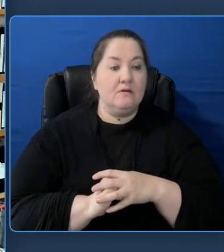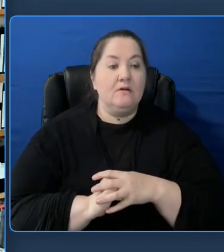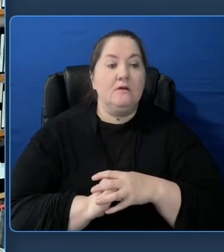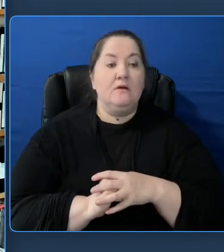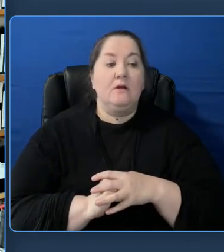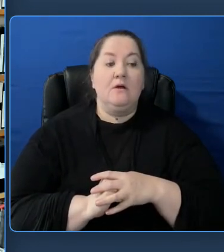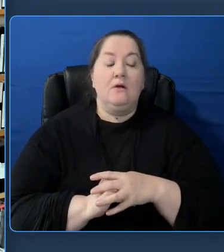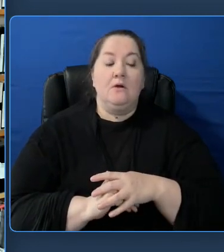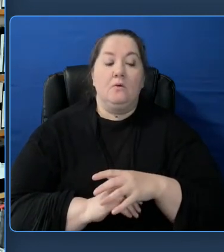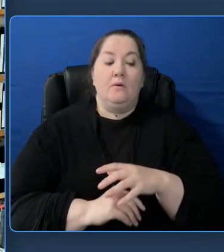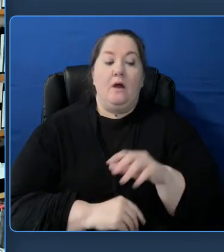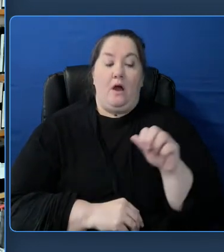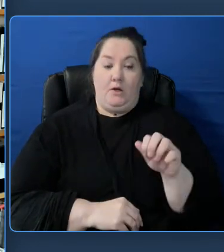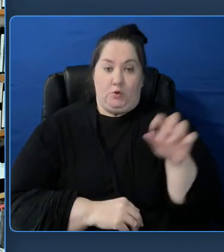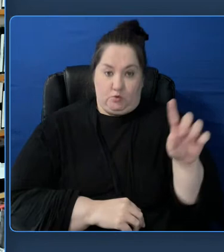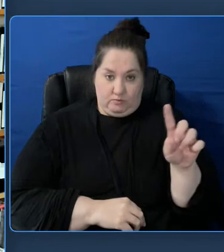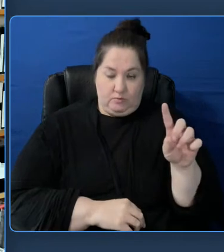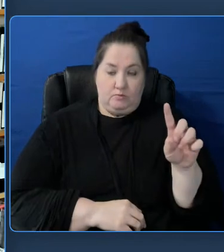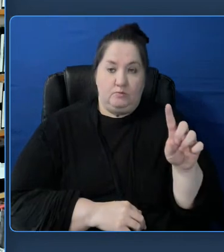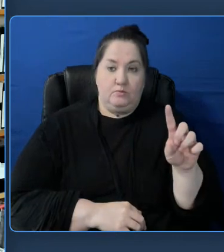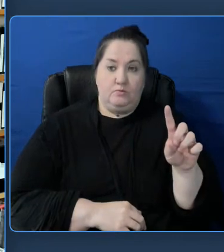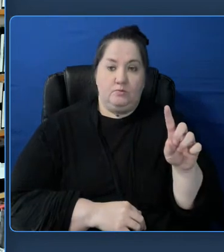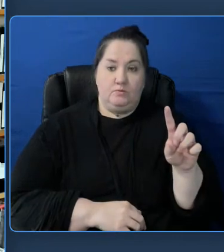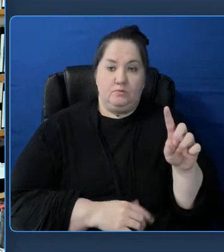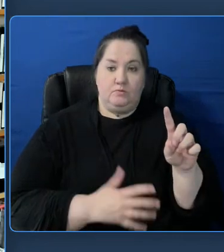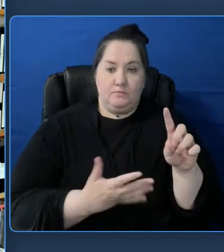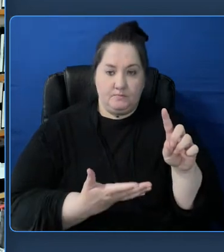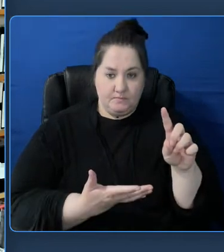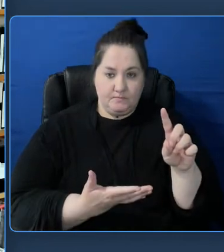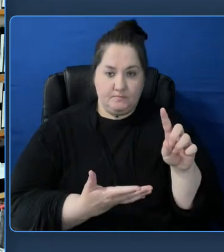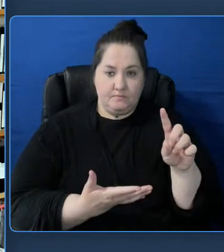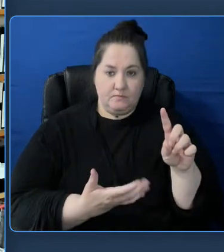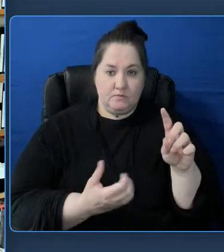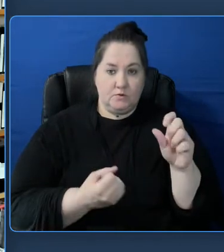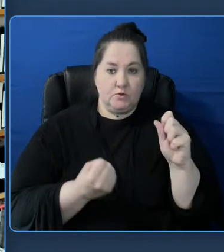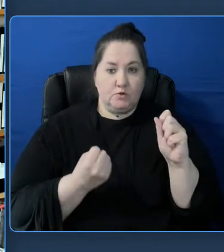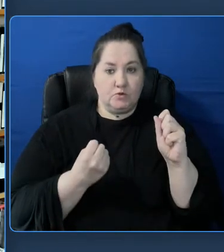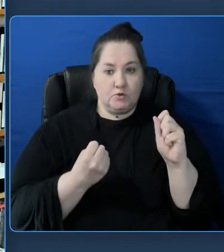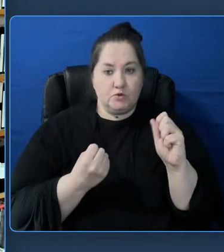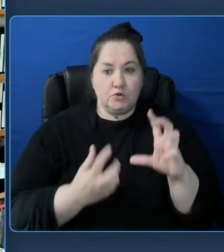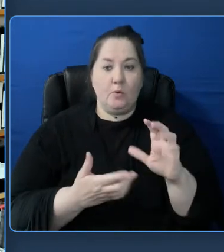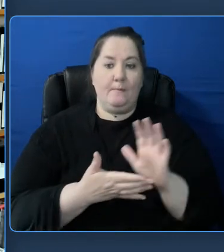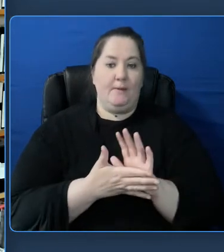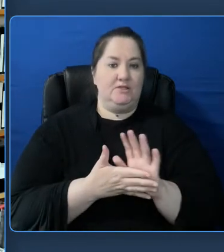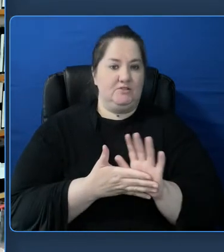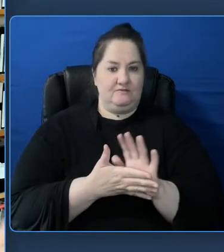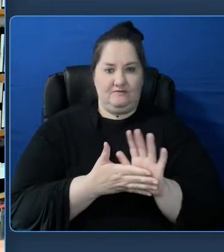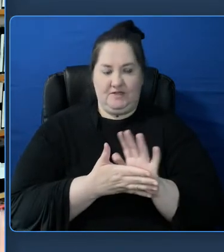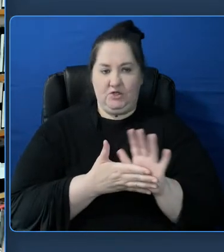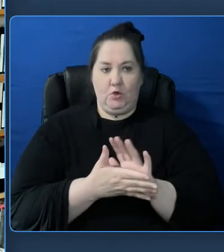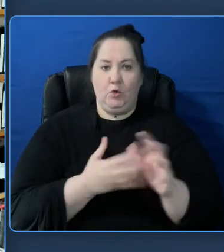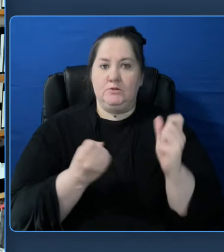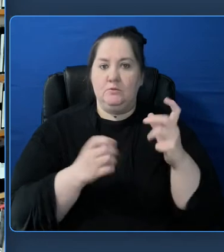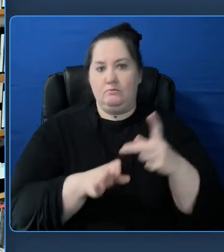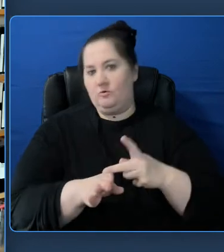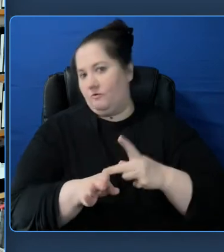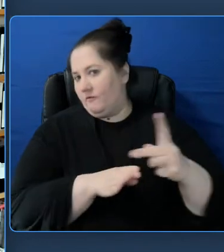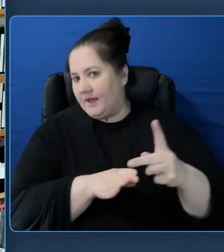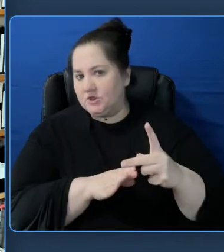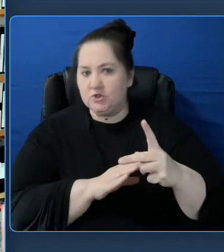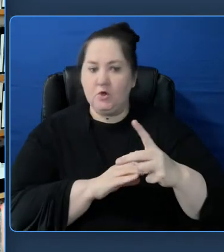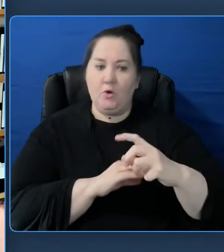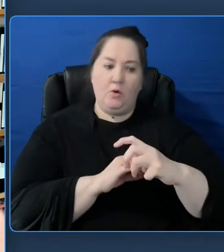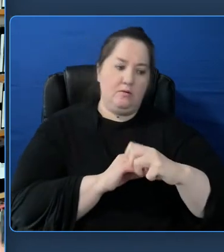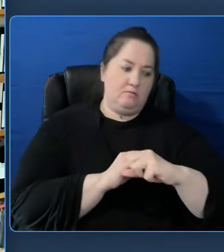with respect to description is, well, gee, there's so much video out there. There's so many professional